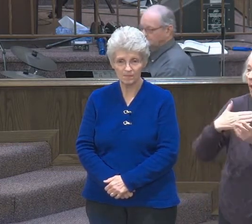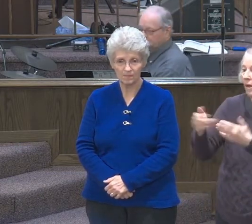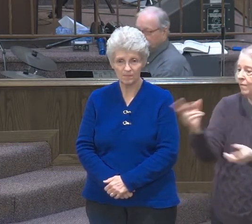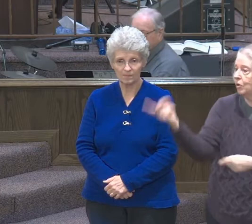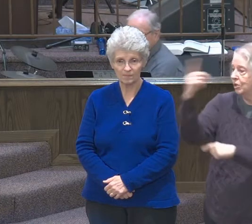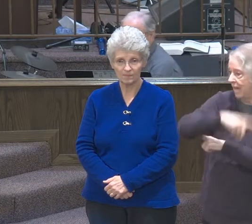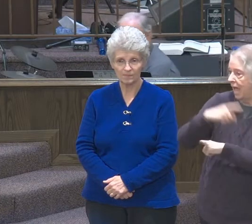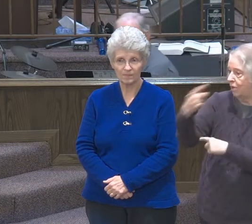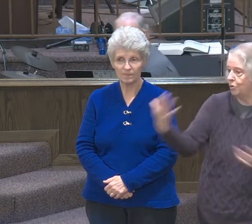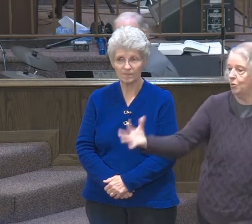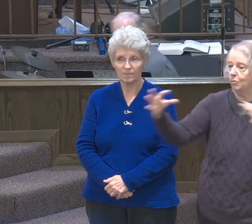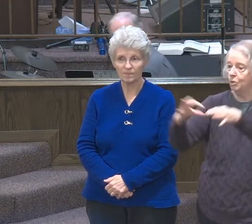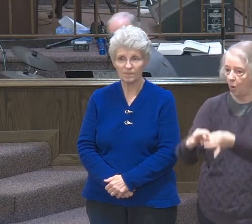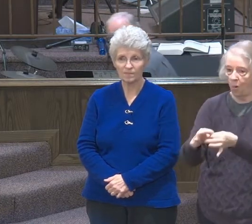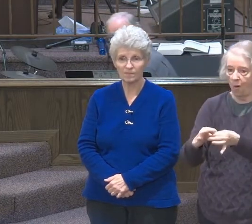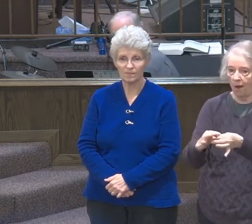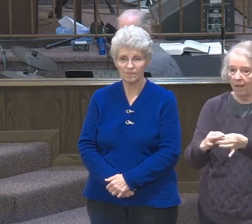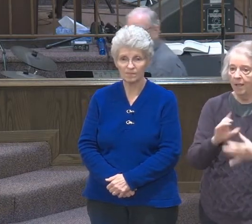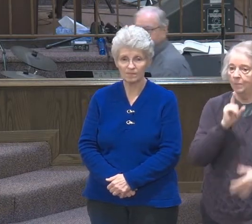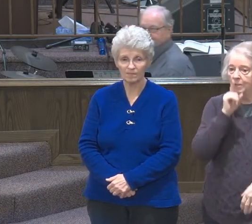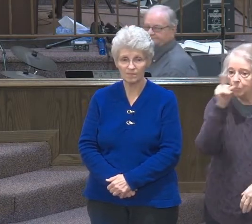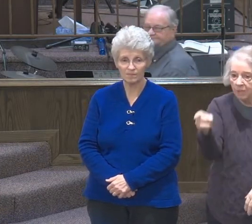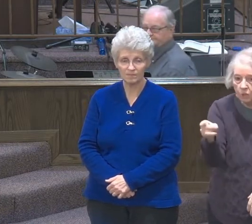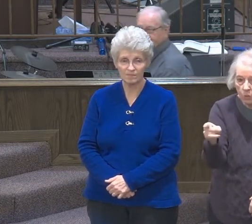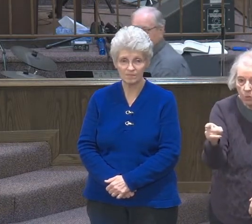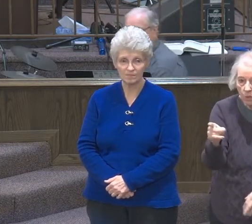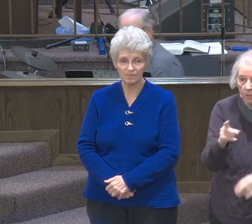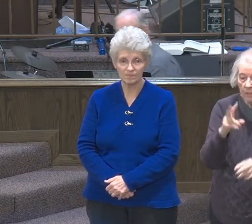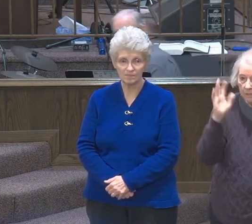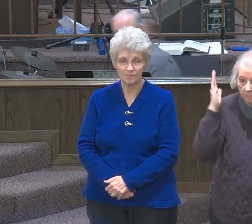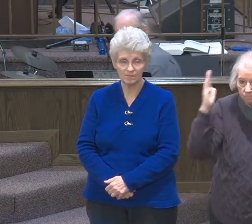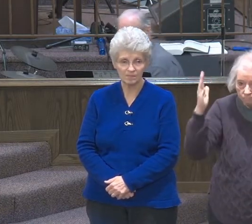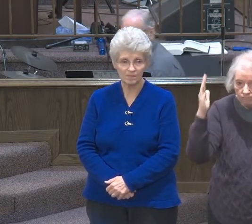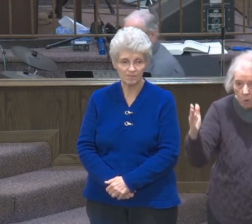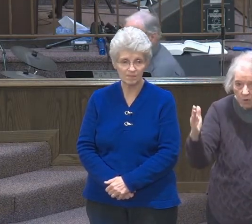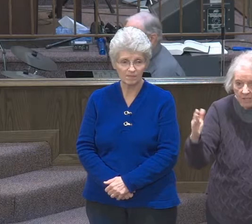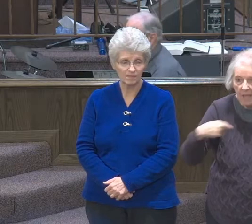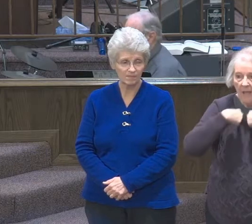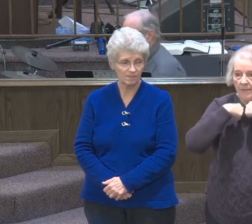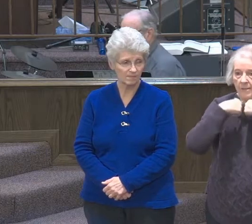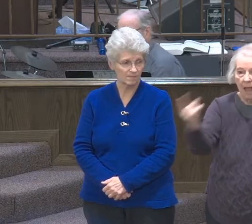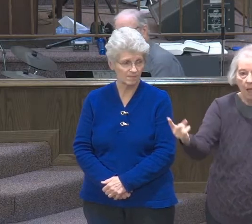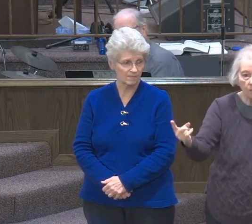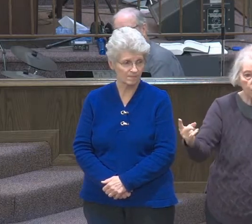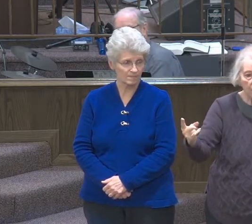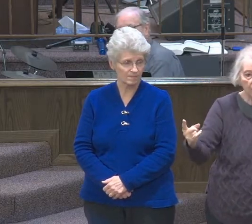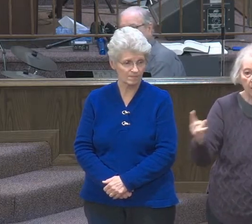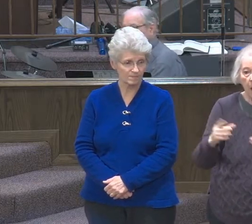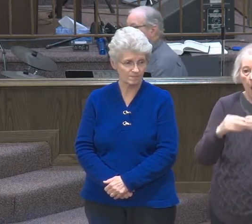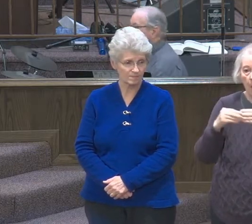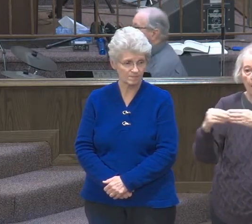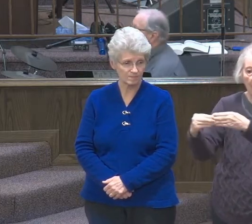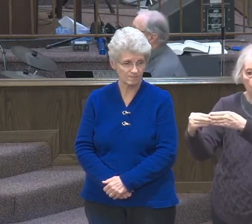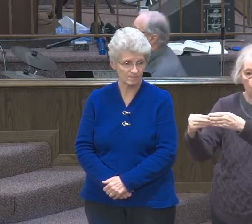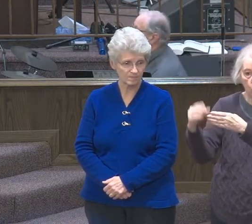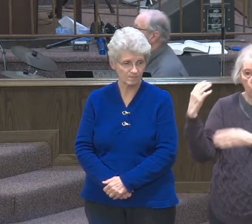us. Please make sure that you keep an eye out this week for any announcements. I know that our leadership team is